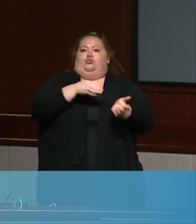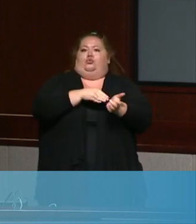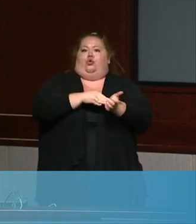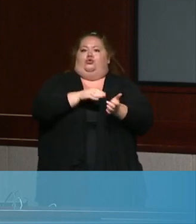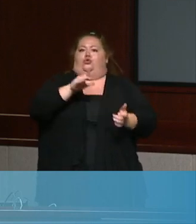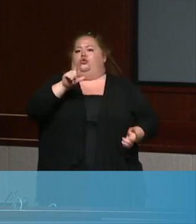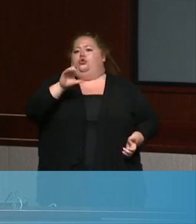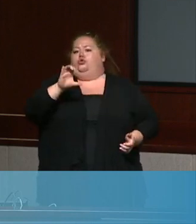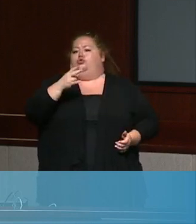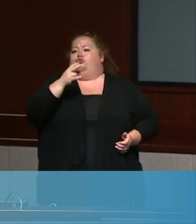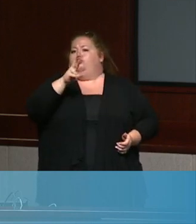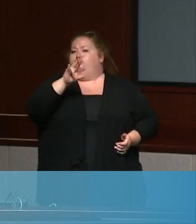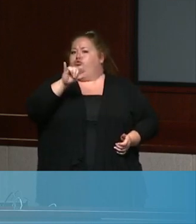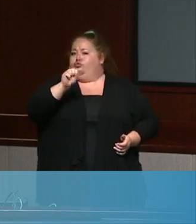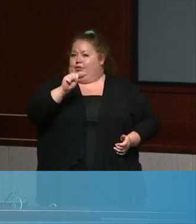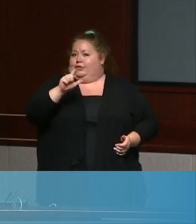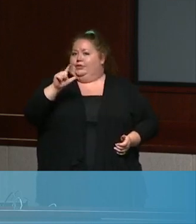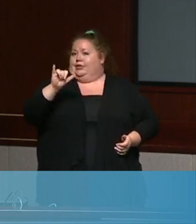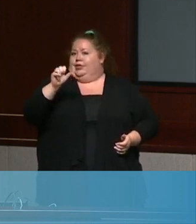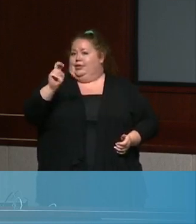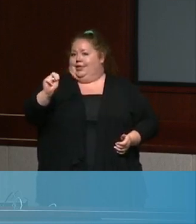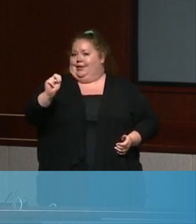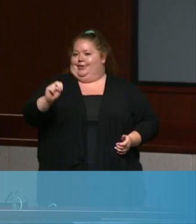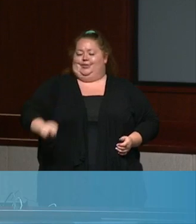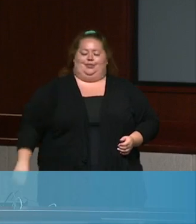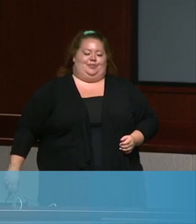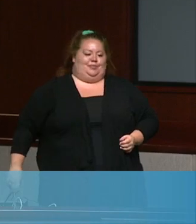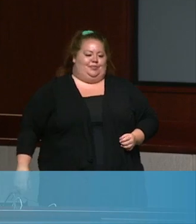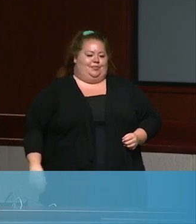health officer, so he can provide some comments.